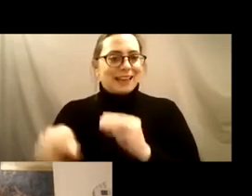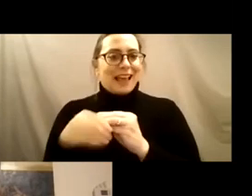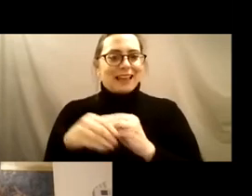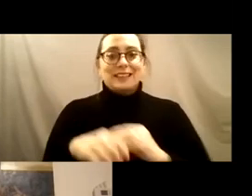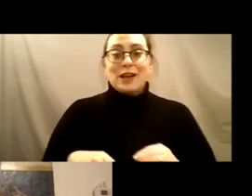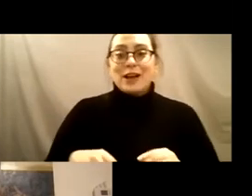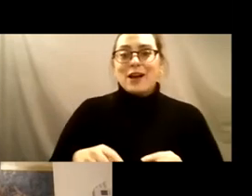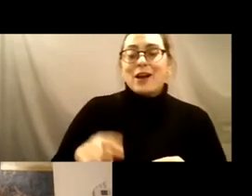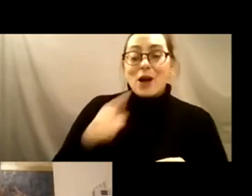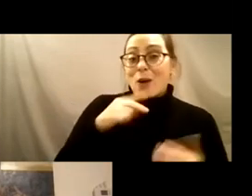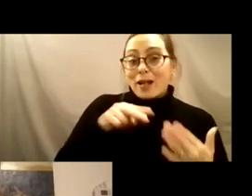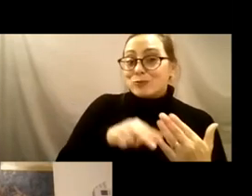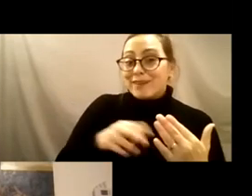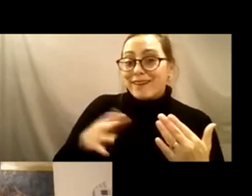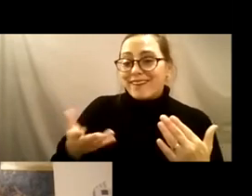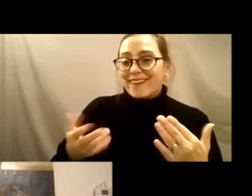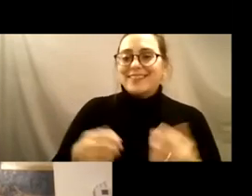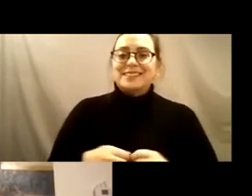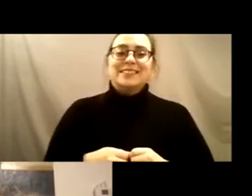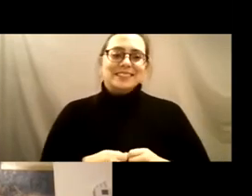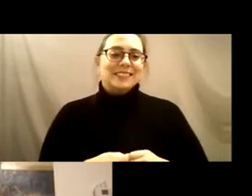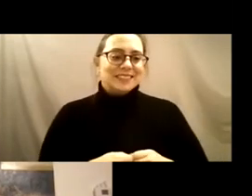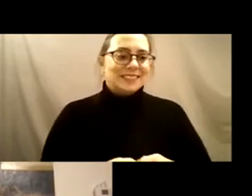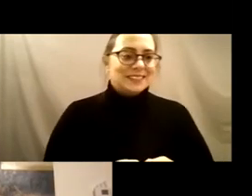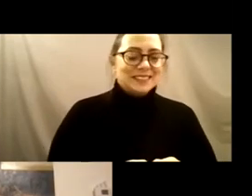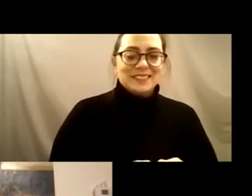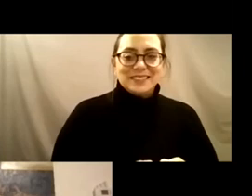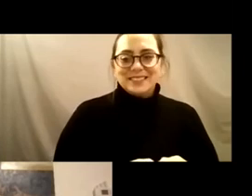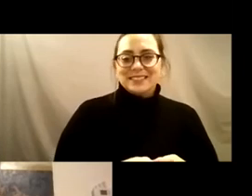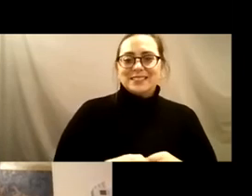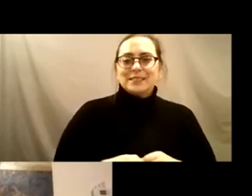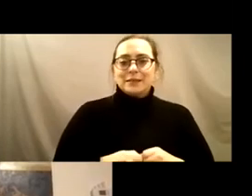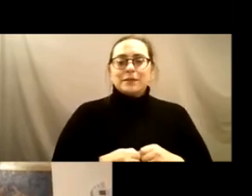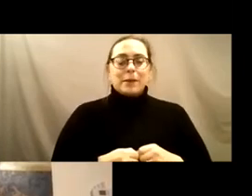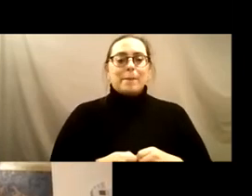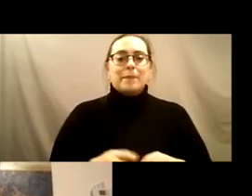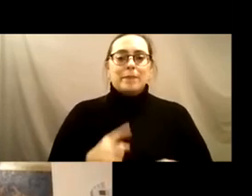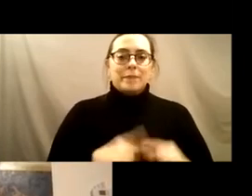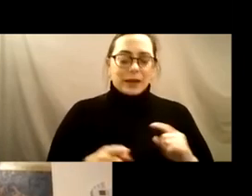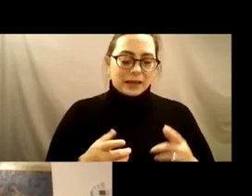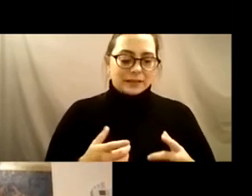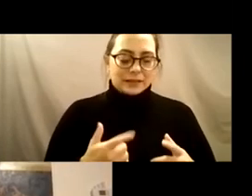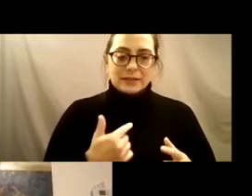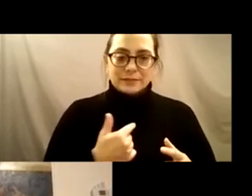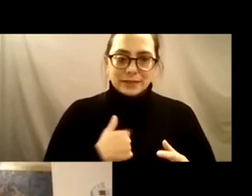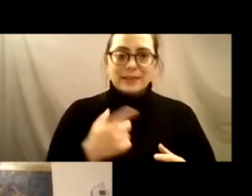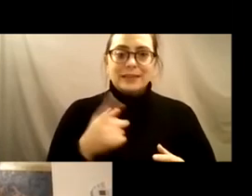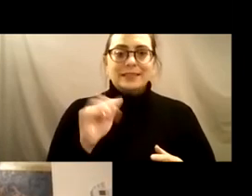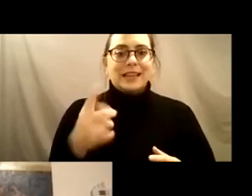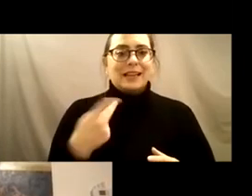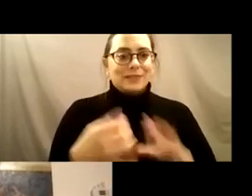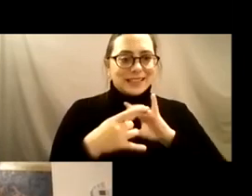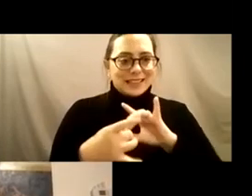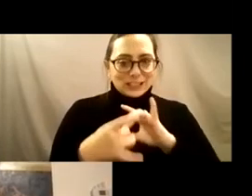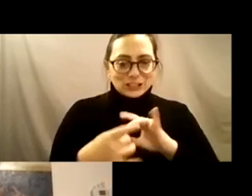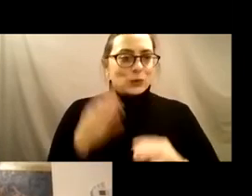I beat you to the punch. mentioned something about smell too. But Ted and I have this connection too. We've